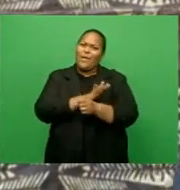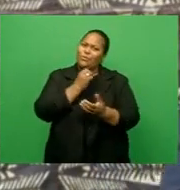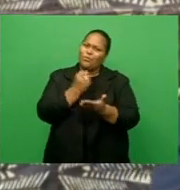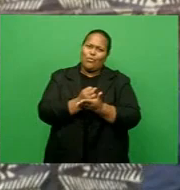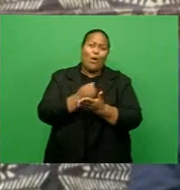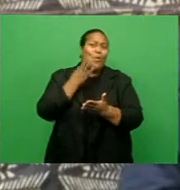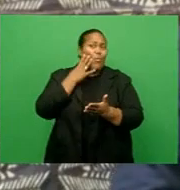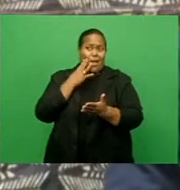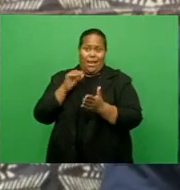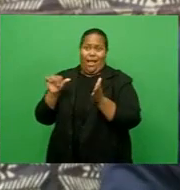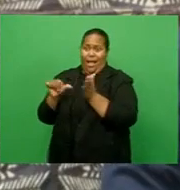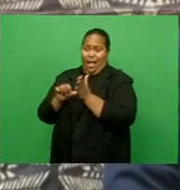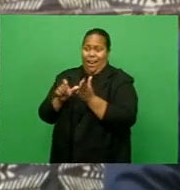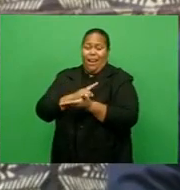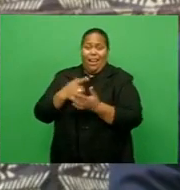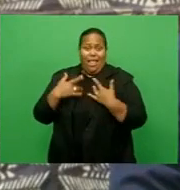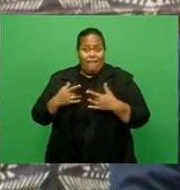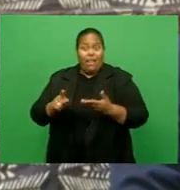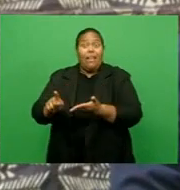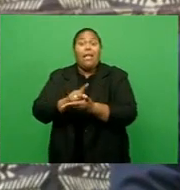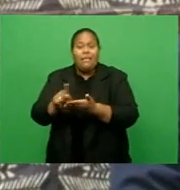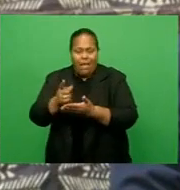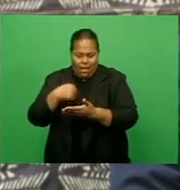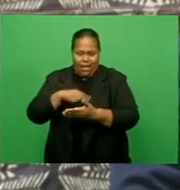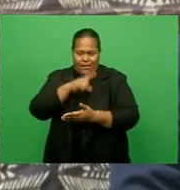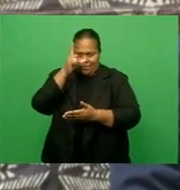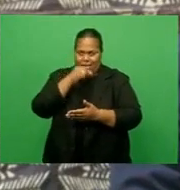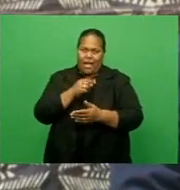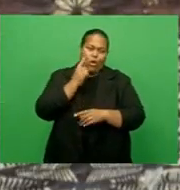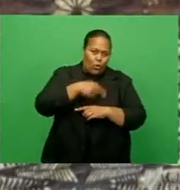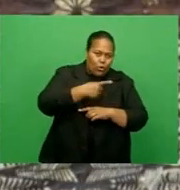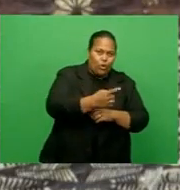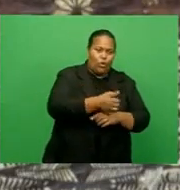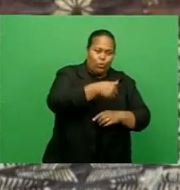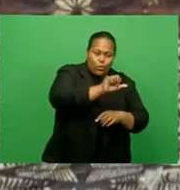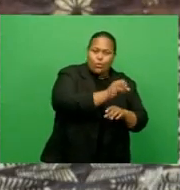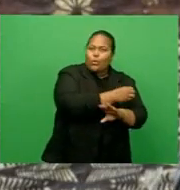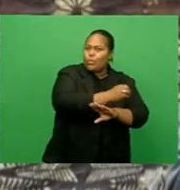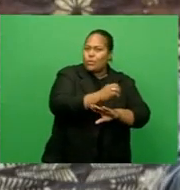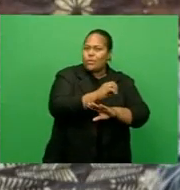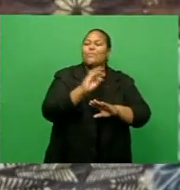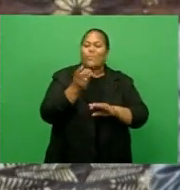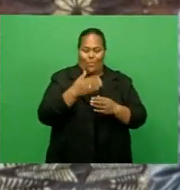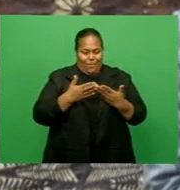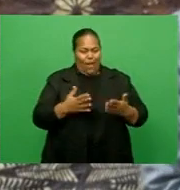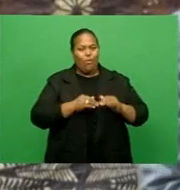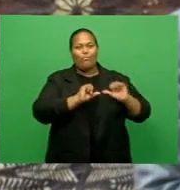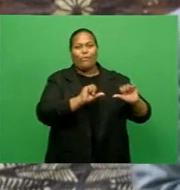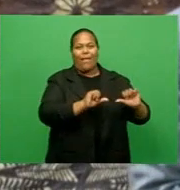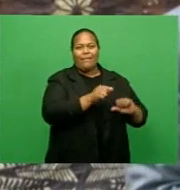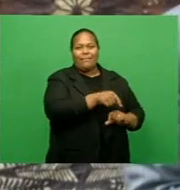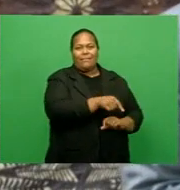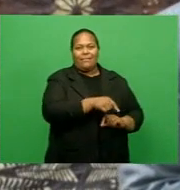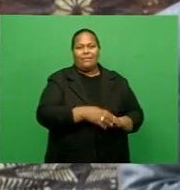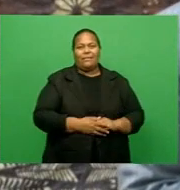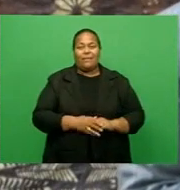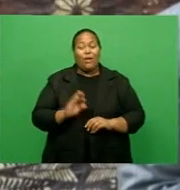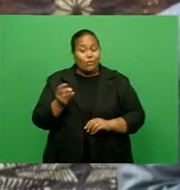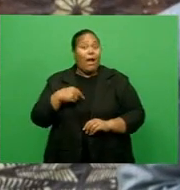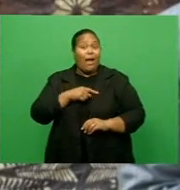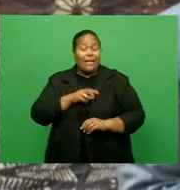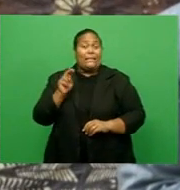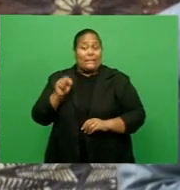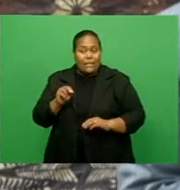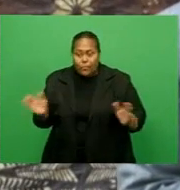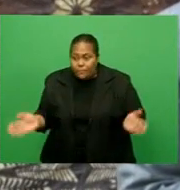can still draw on the bounty of nature for survival. It should inspire them to expend the small effort it